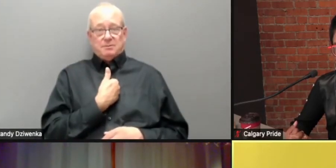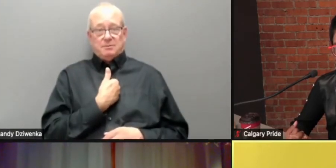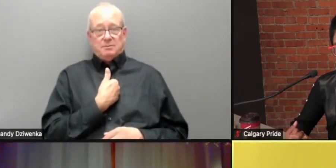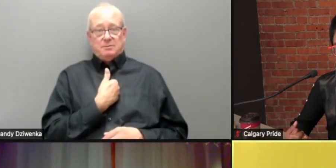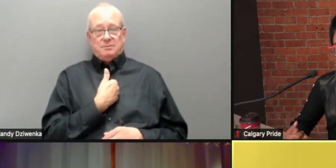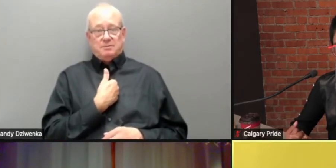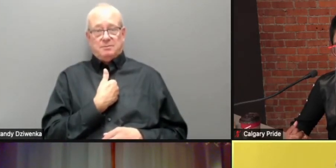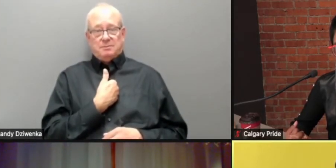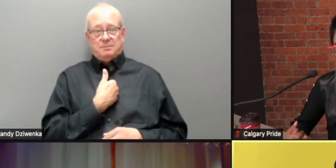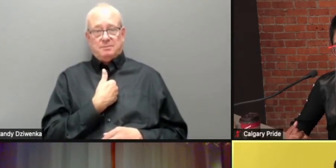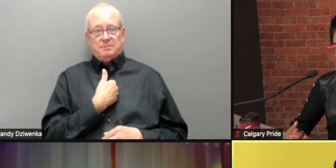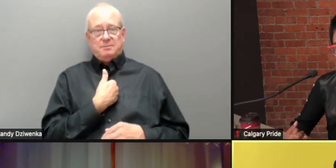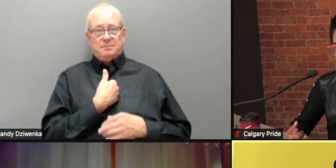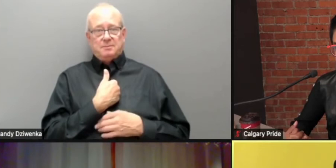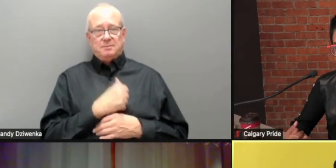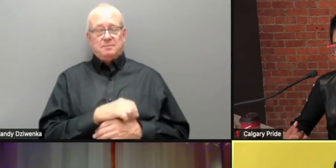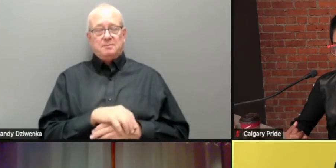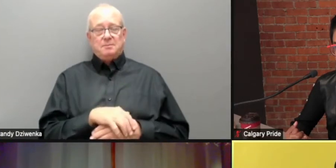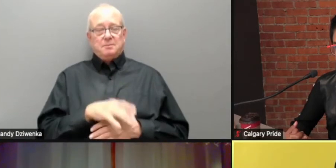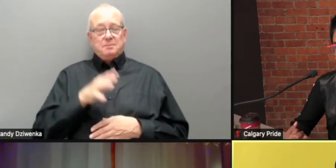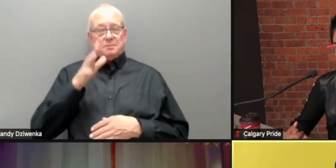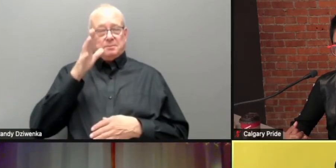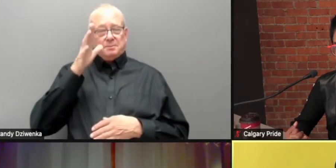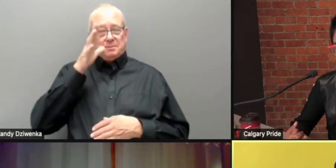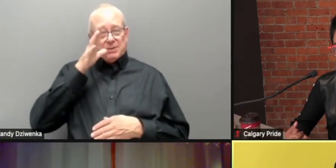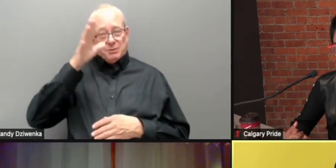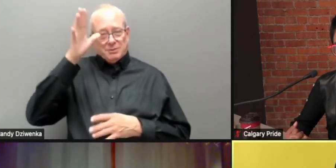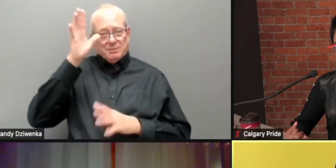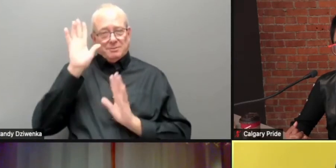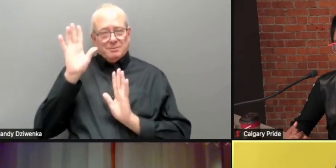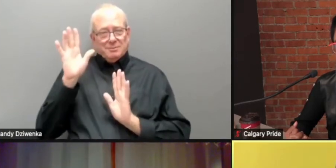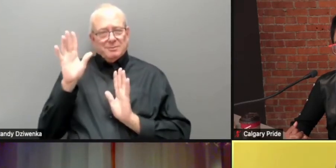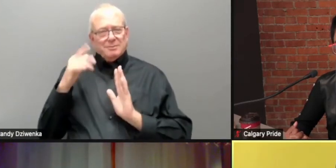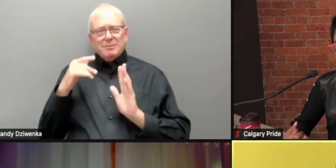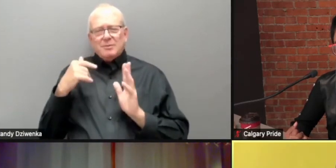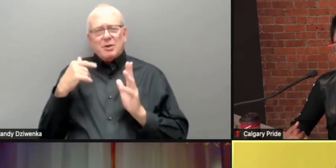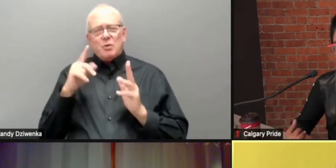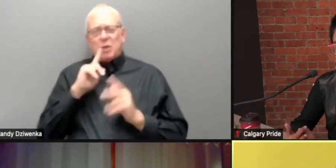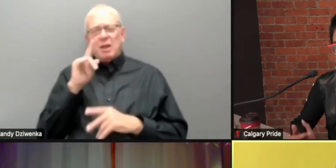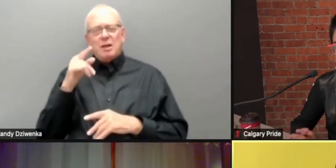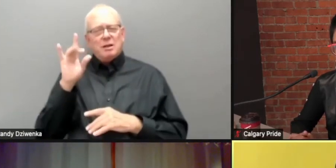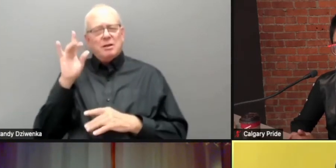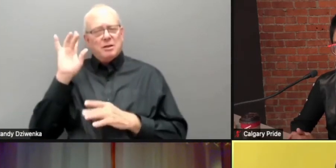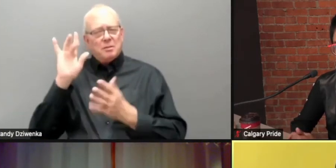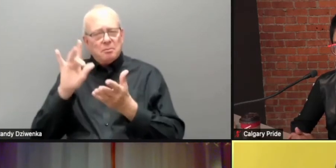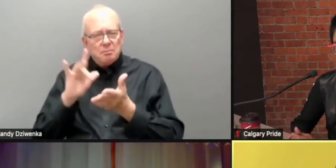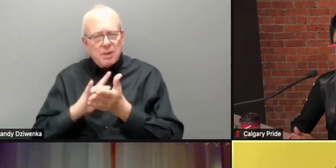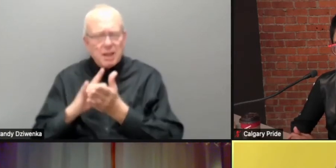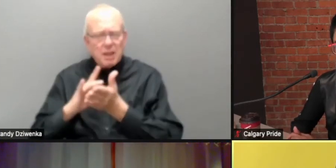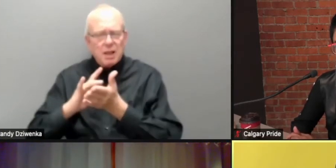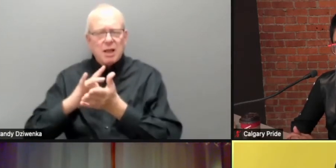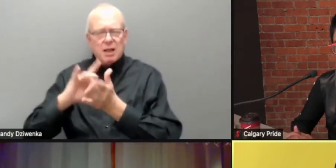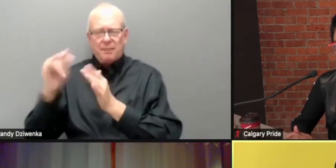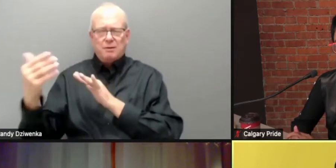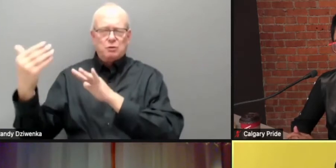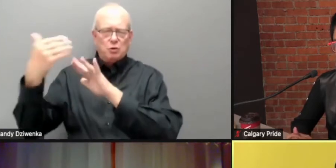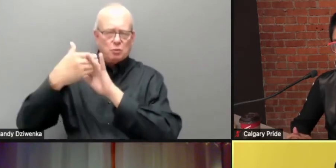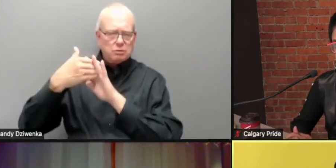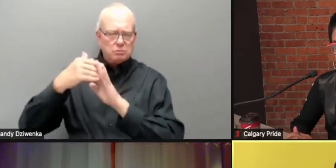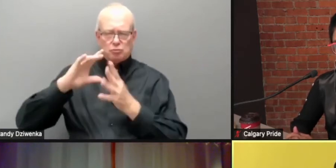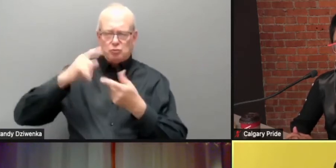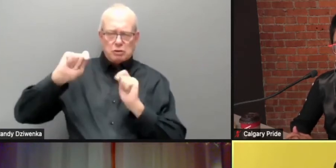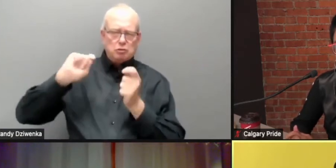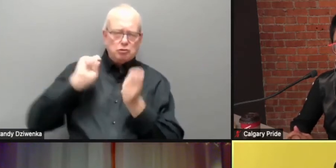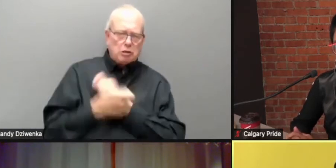being subject to so much of torture for no fault of mine. They tried to not